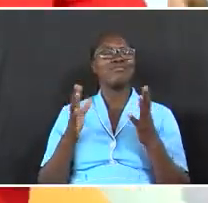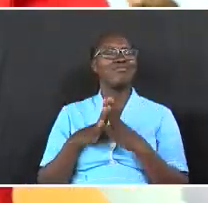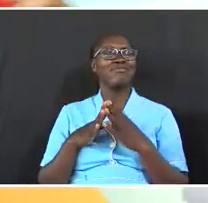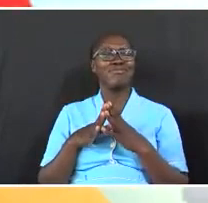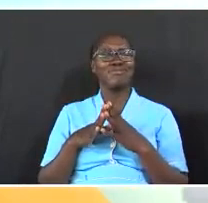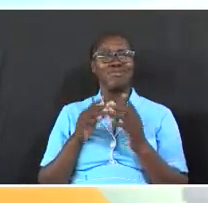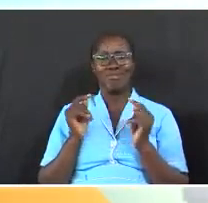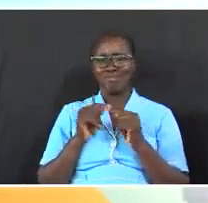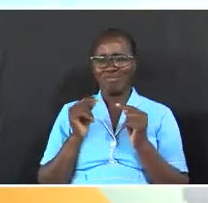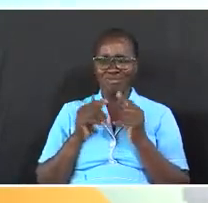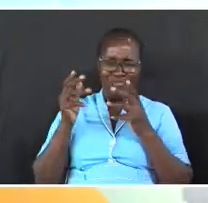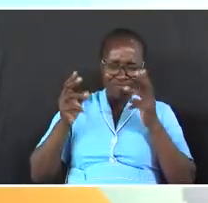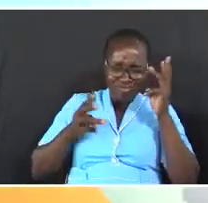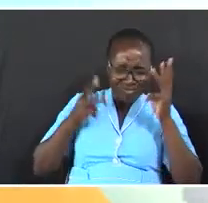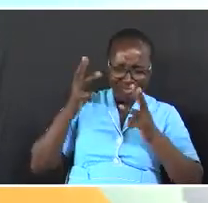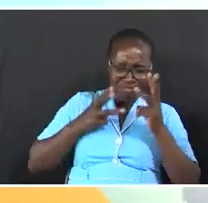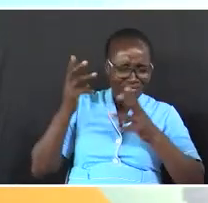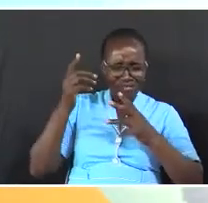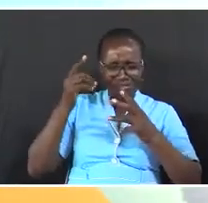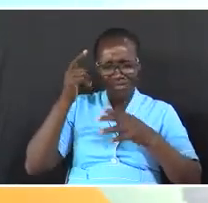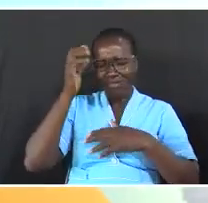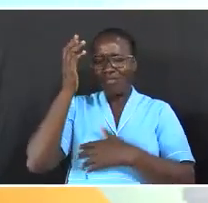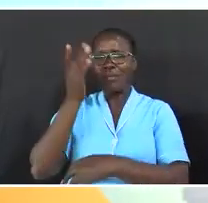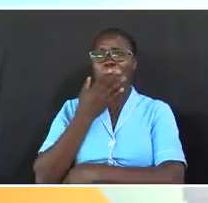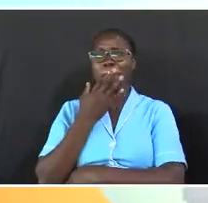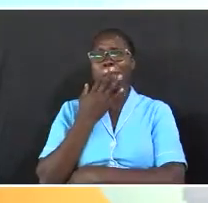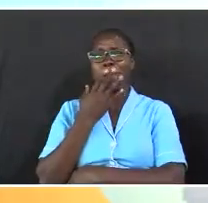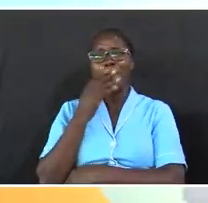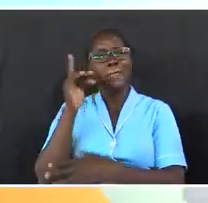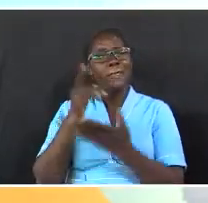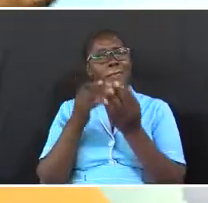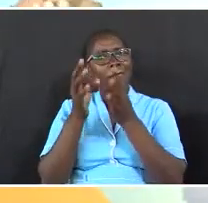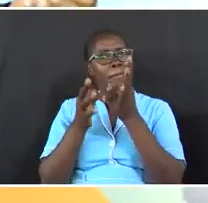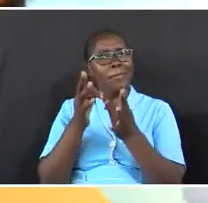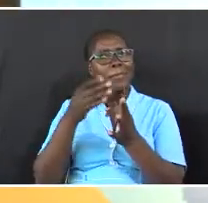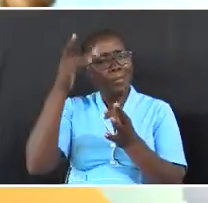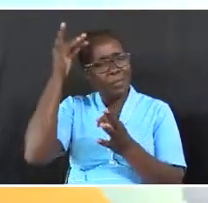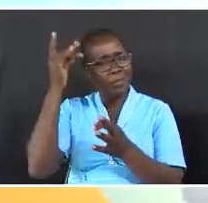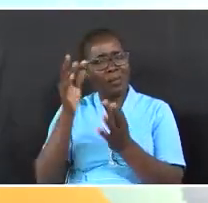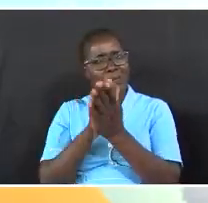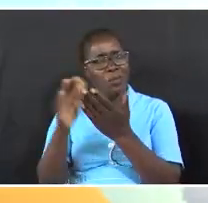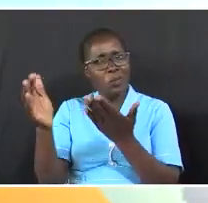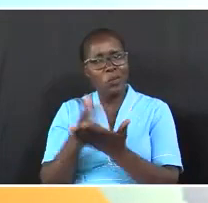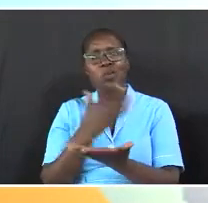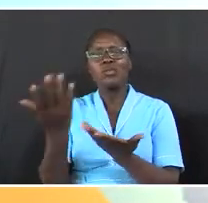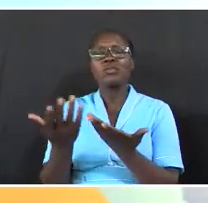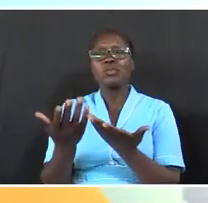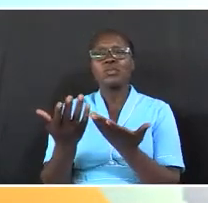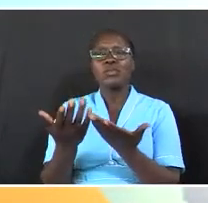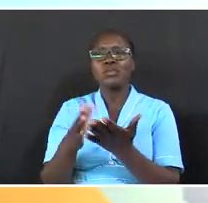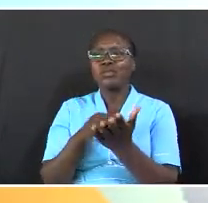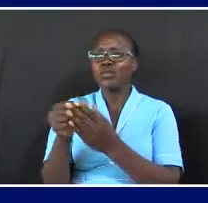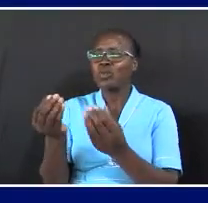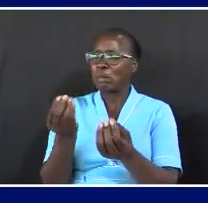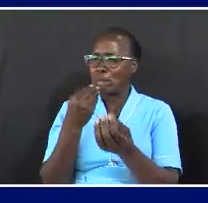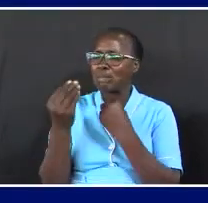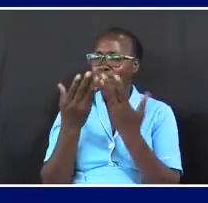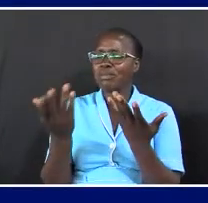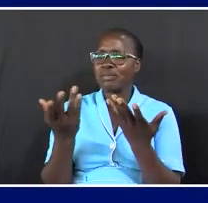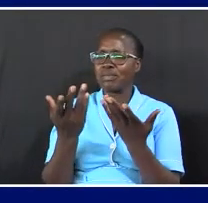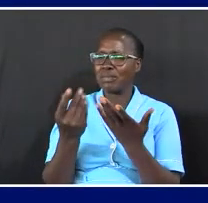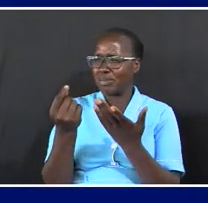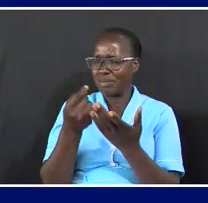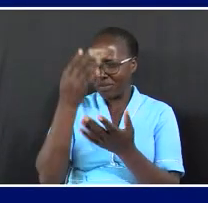agonizing. He was thinking and wondering, what if Daniel was consumed? But somehow, he had a little faith